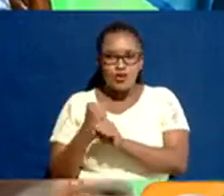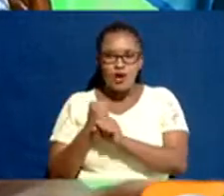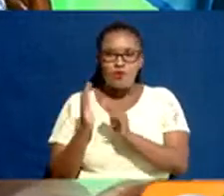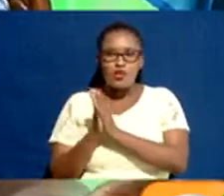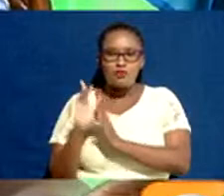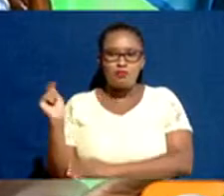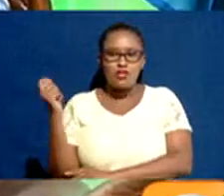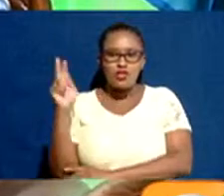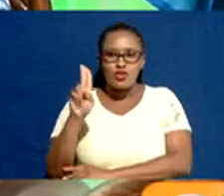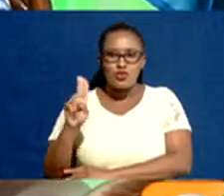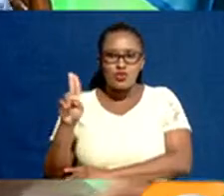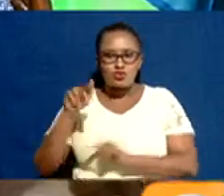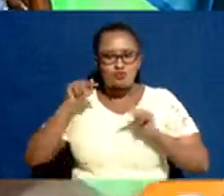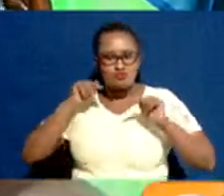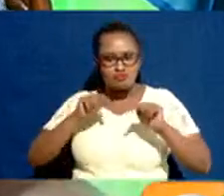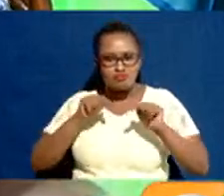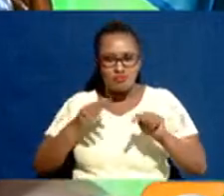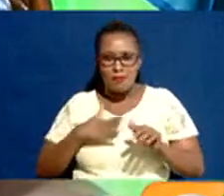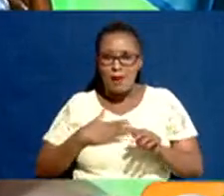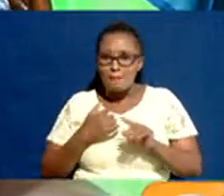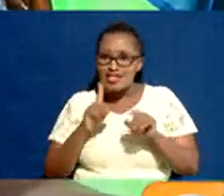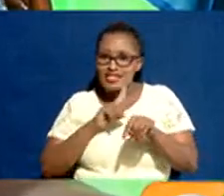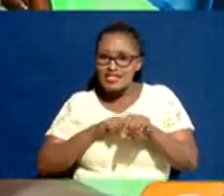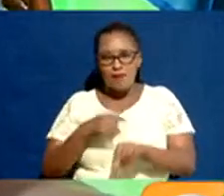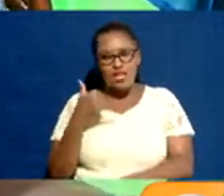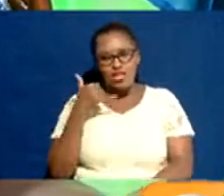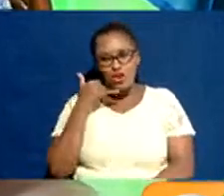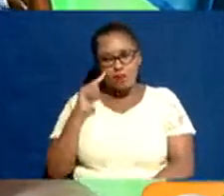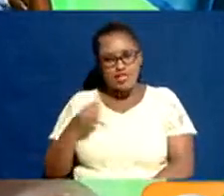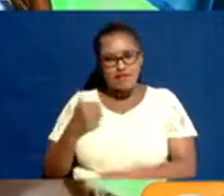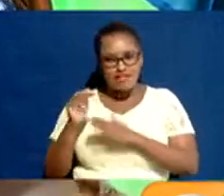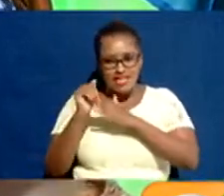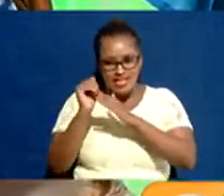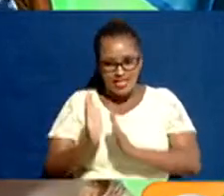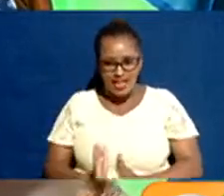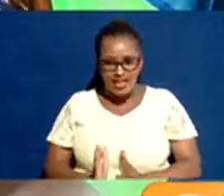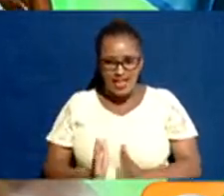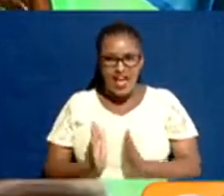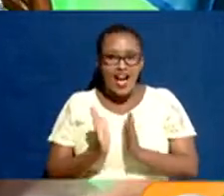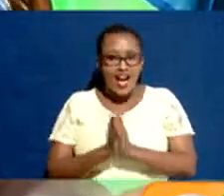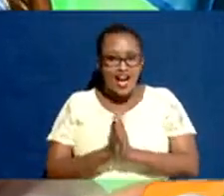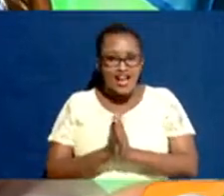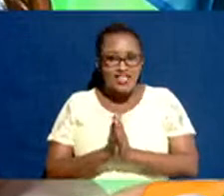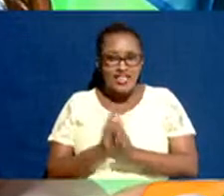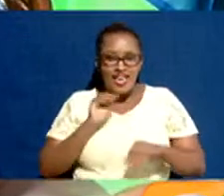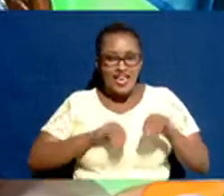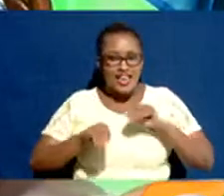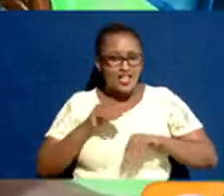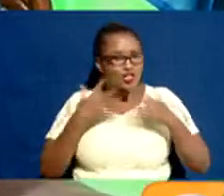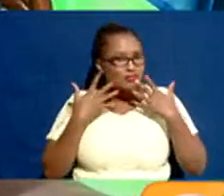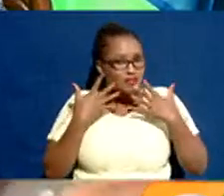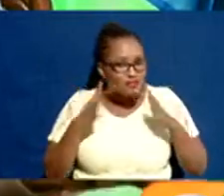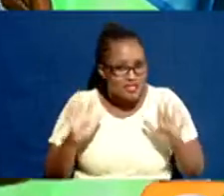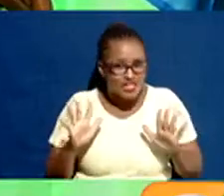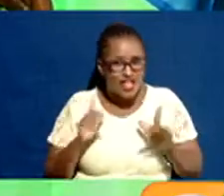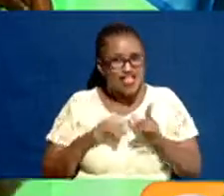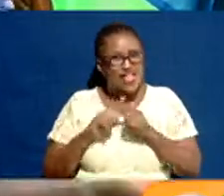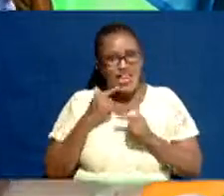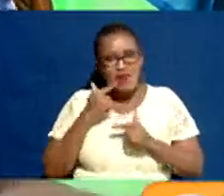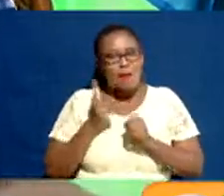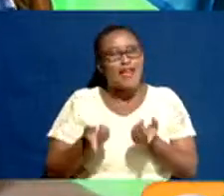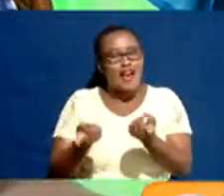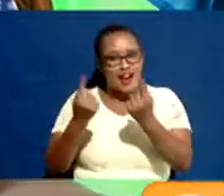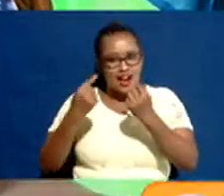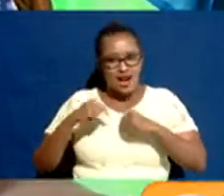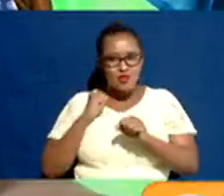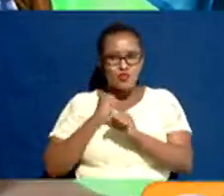to persecute me. But when he reached me out, I'm a leader, and the elections are over. I told Kanini Kega, come,